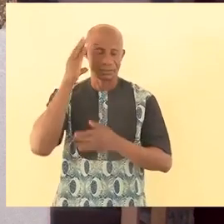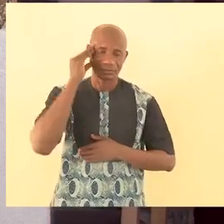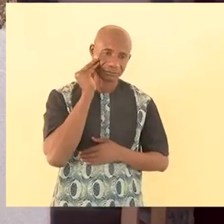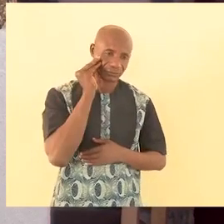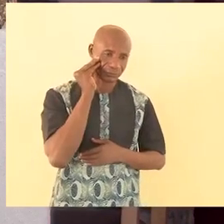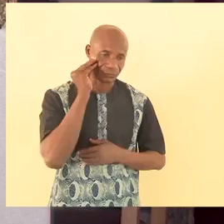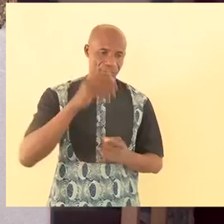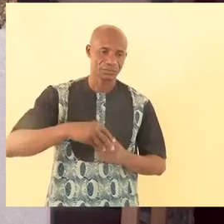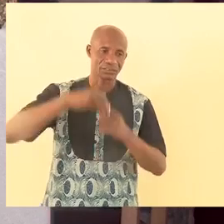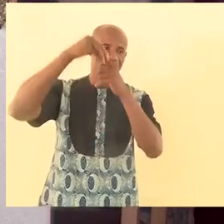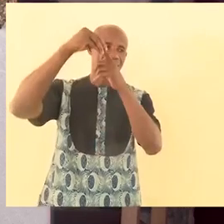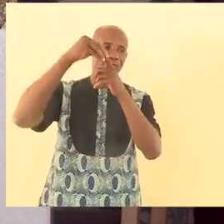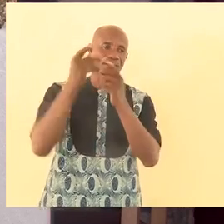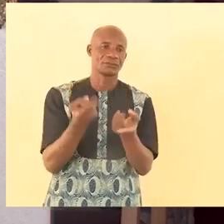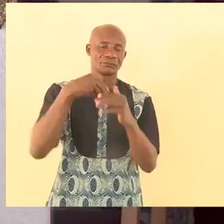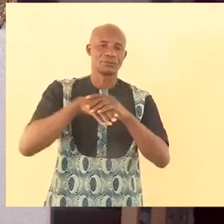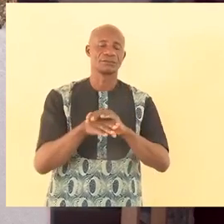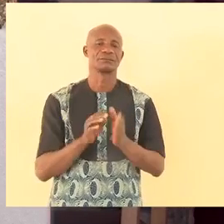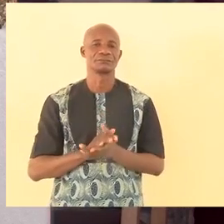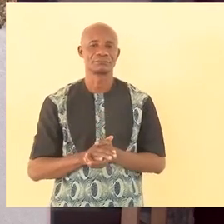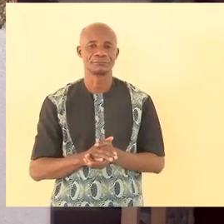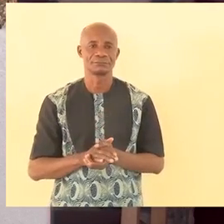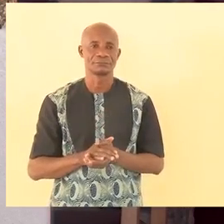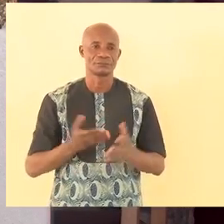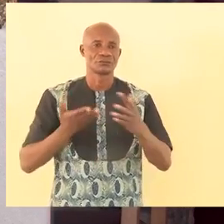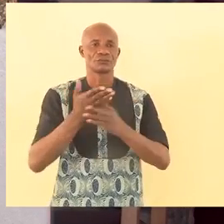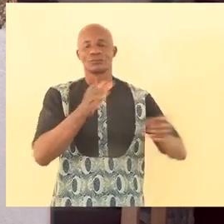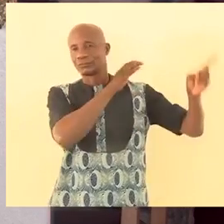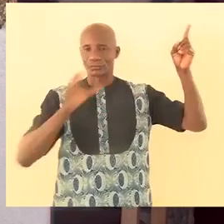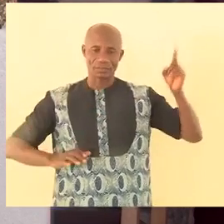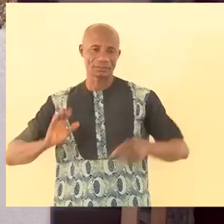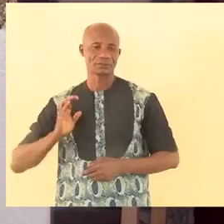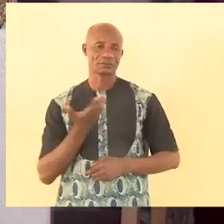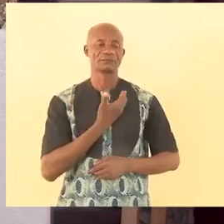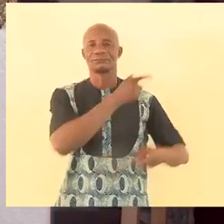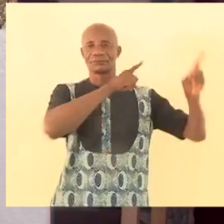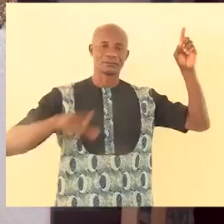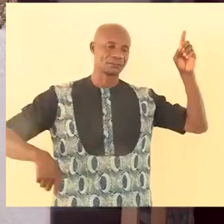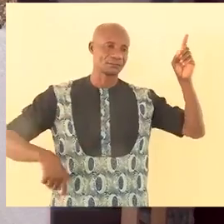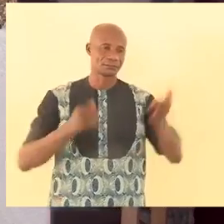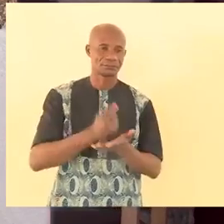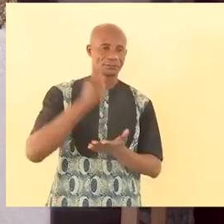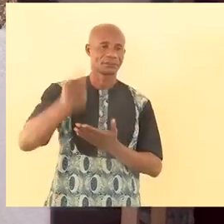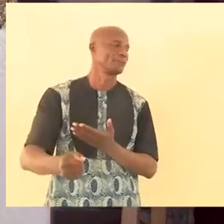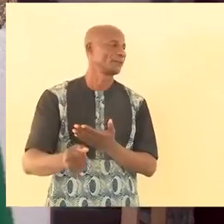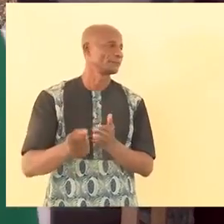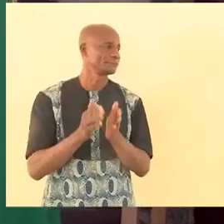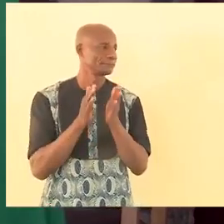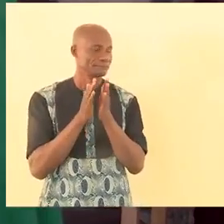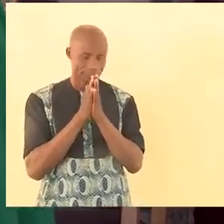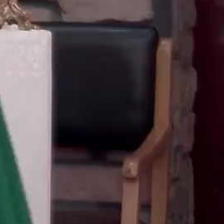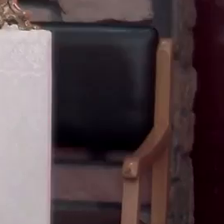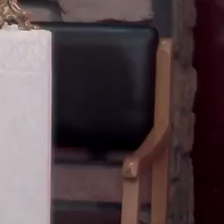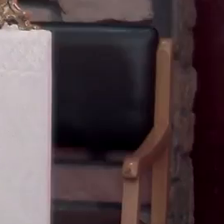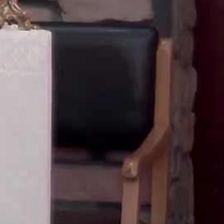may experience your special intervention. Amen. Through Christ our Lord. Amen. Let us rise